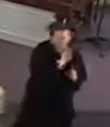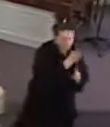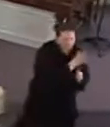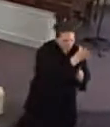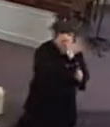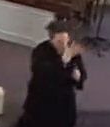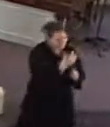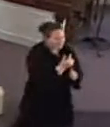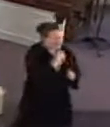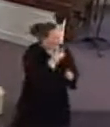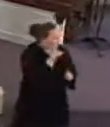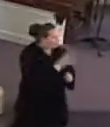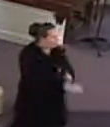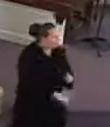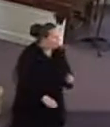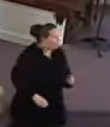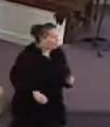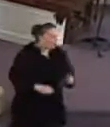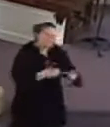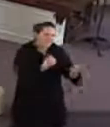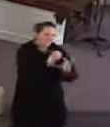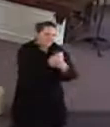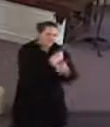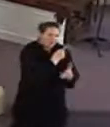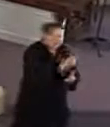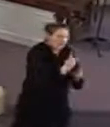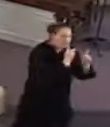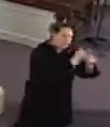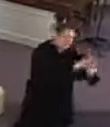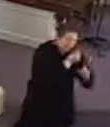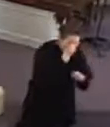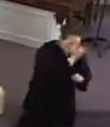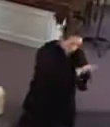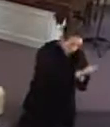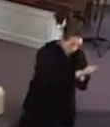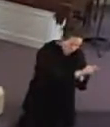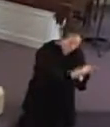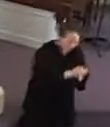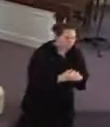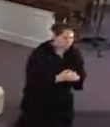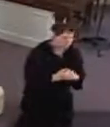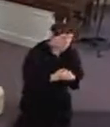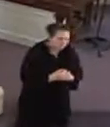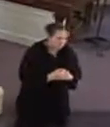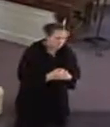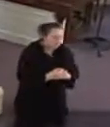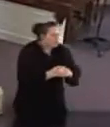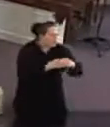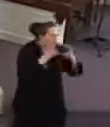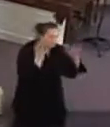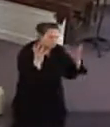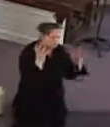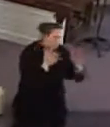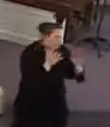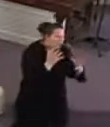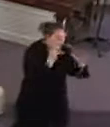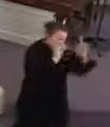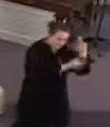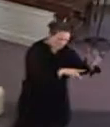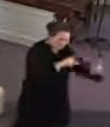they're against you. They are for you. They love you. They care about you. Amen. They're the greatest people on the face of the